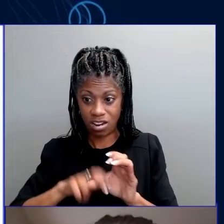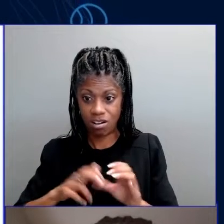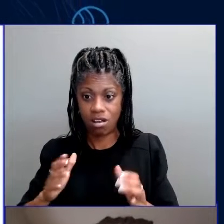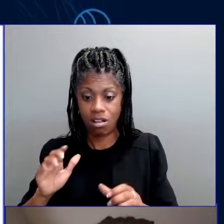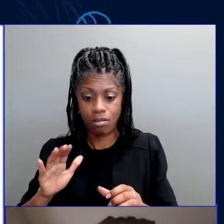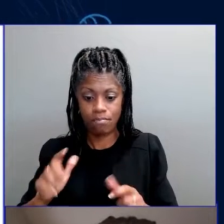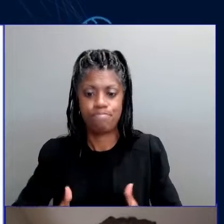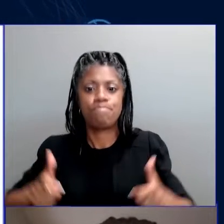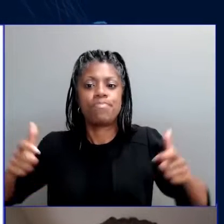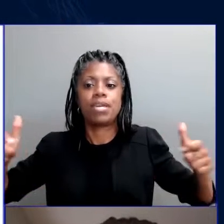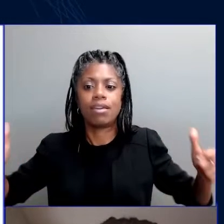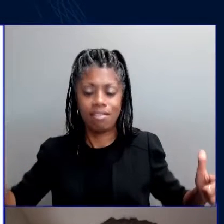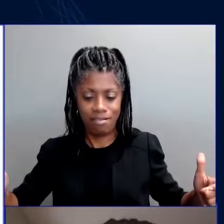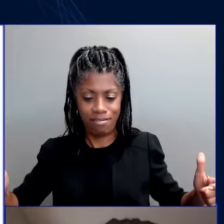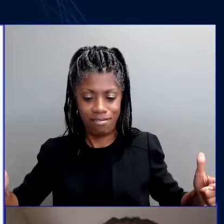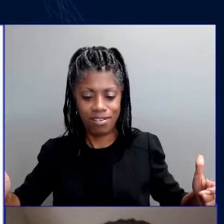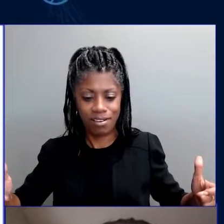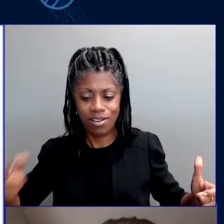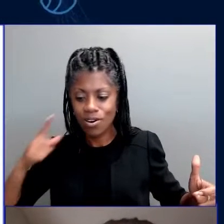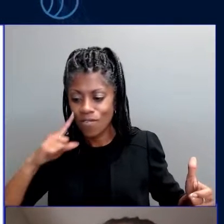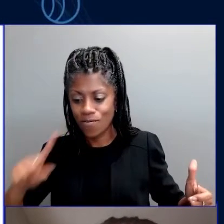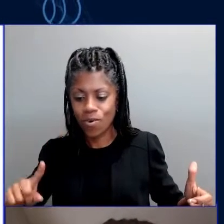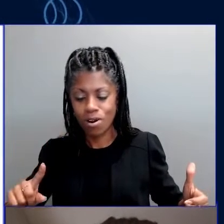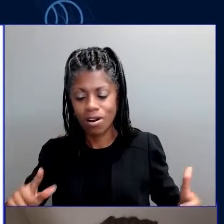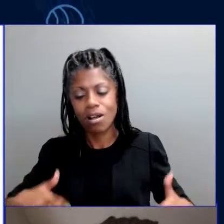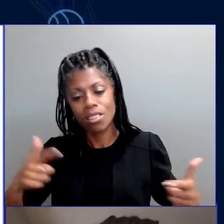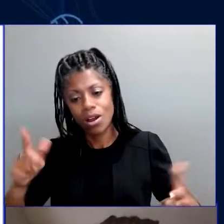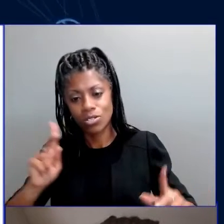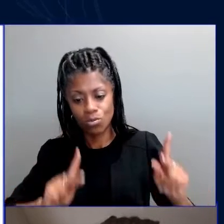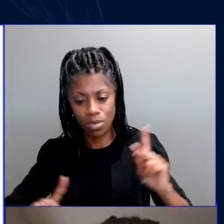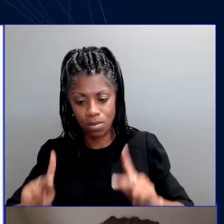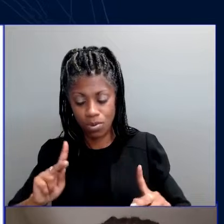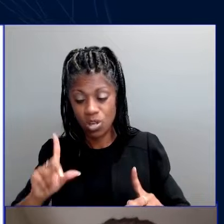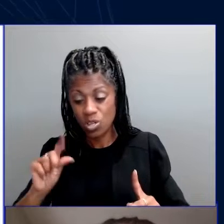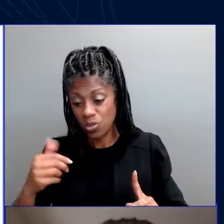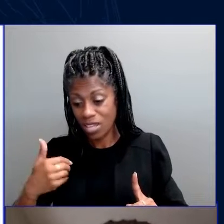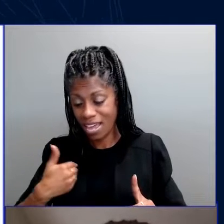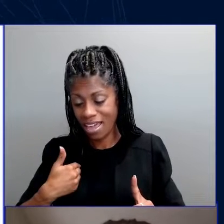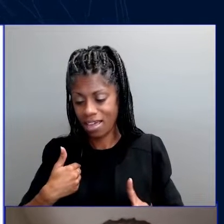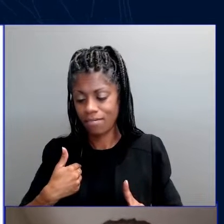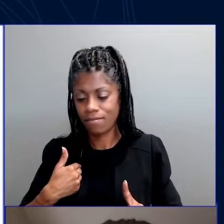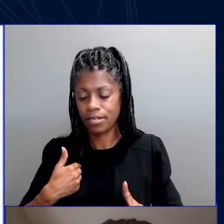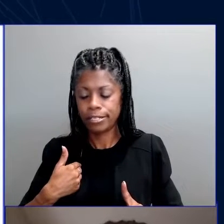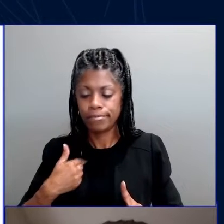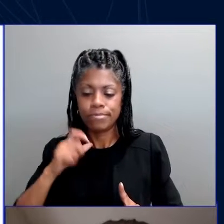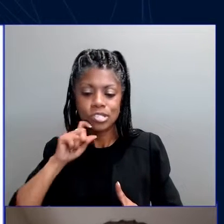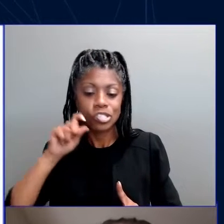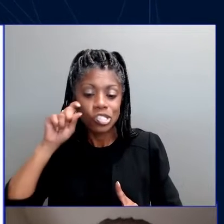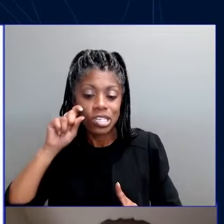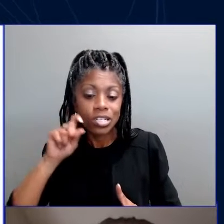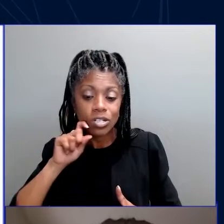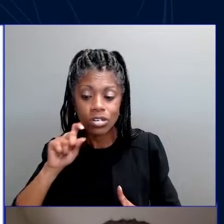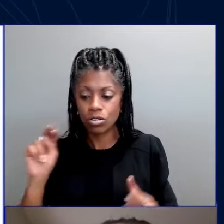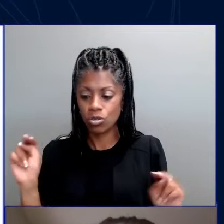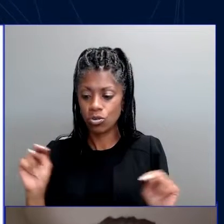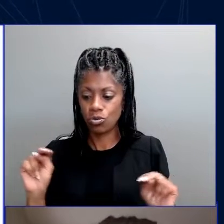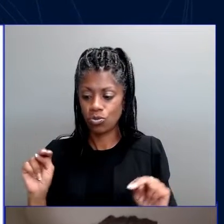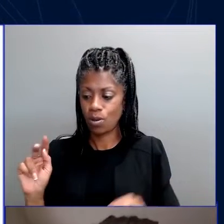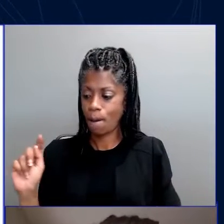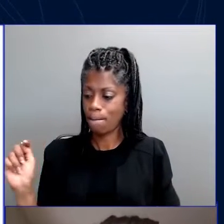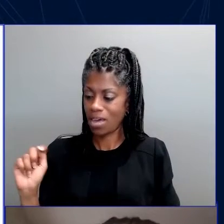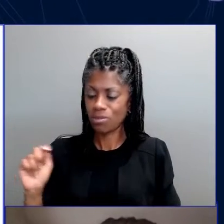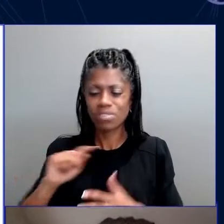can join? Are there gender-neutral bathrooms? Access is more than that thing we do because we